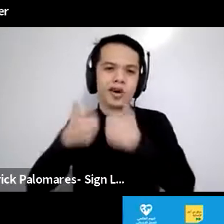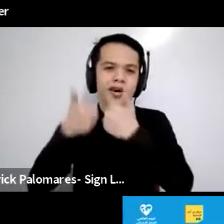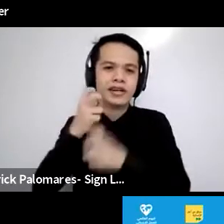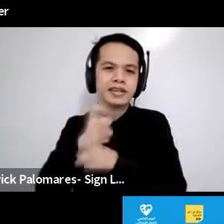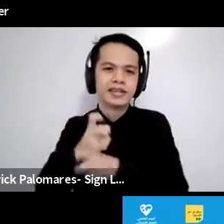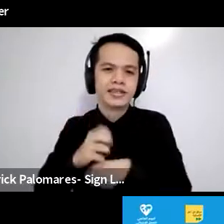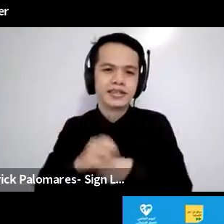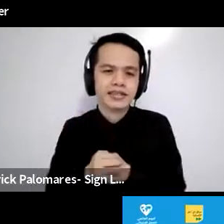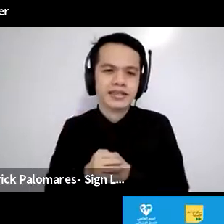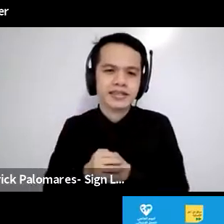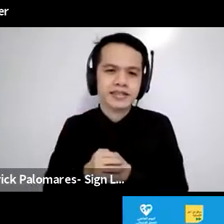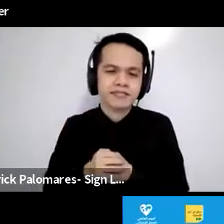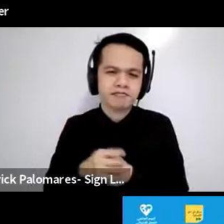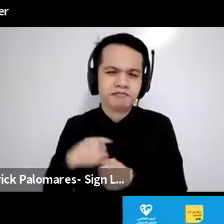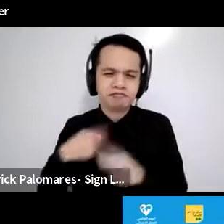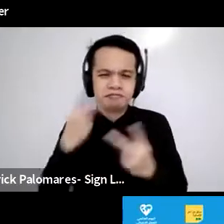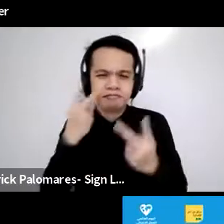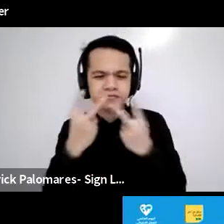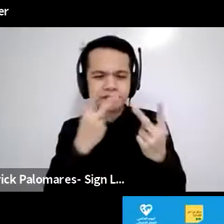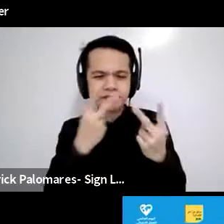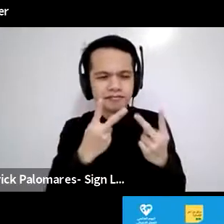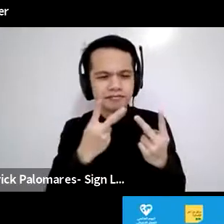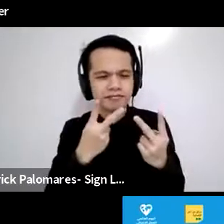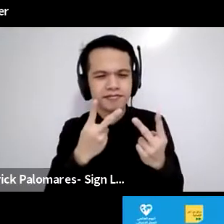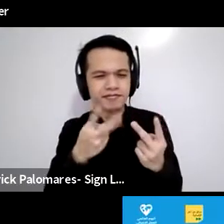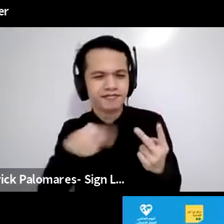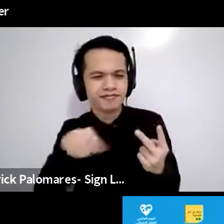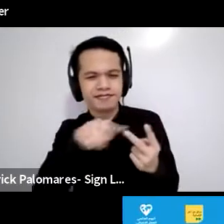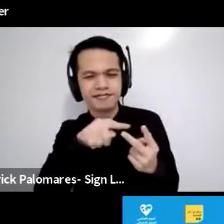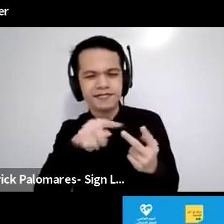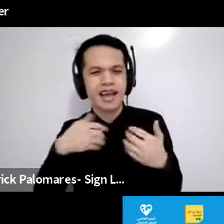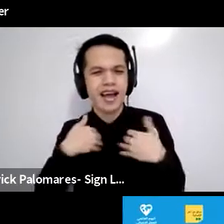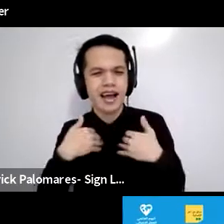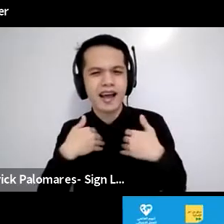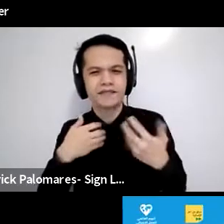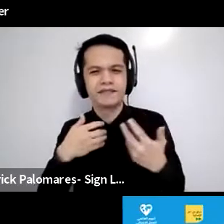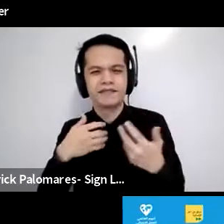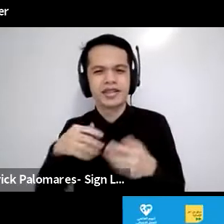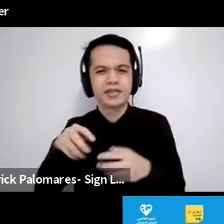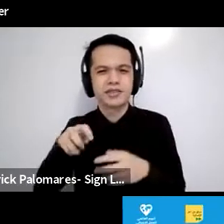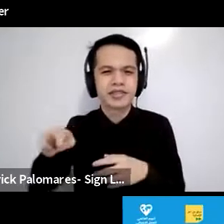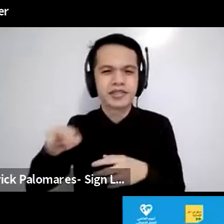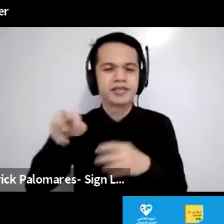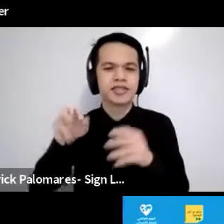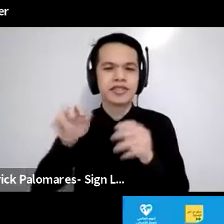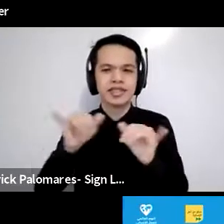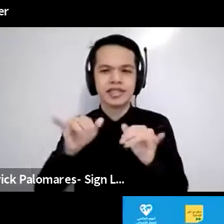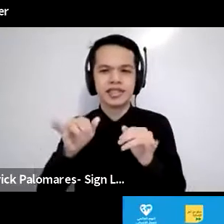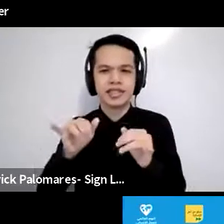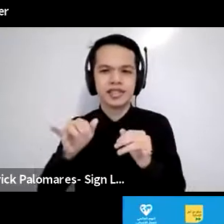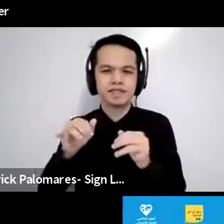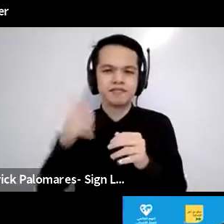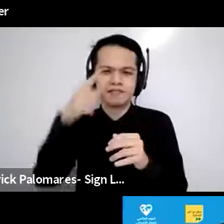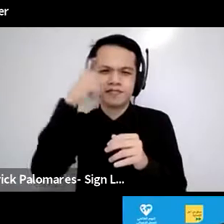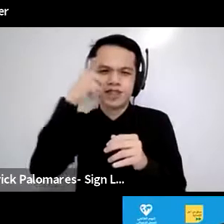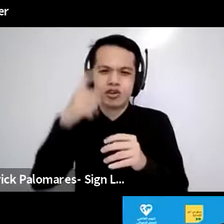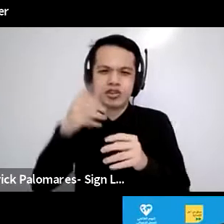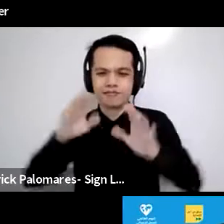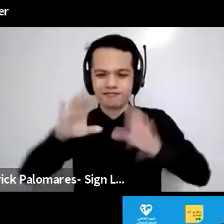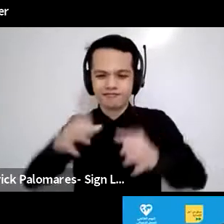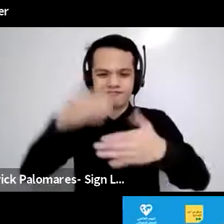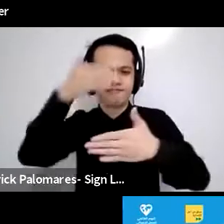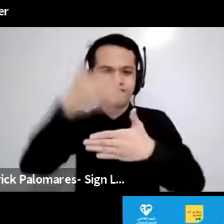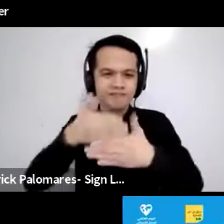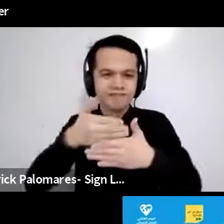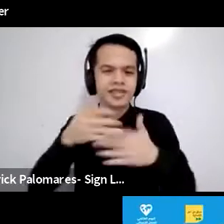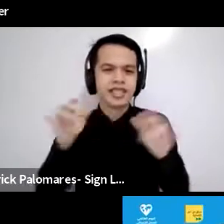So we see how there were disruptions in travel, markets, supply chains because of lockdowns. But at the same